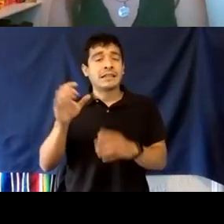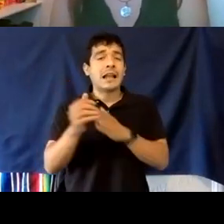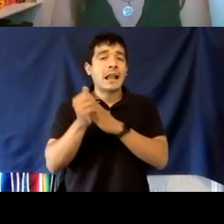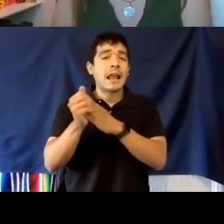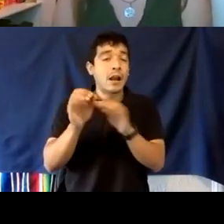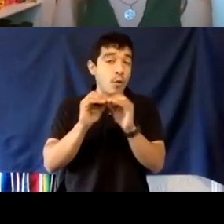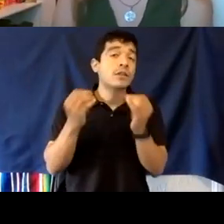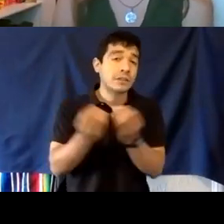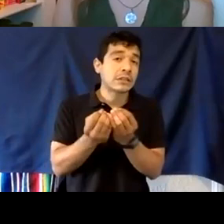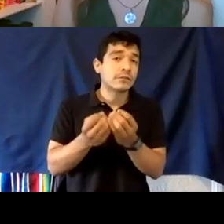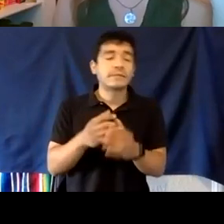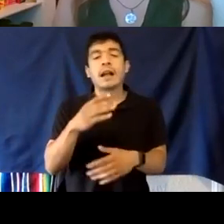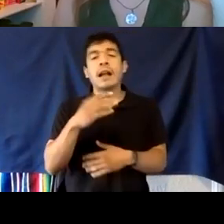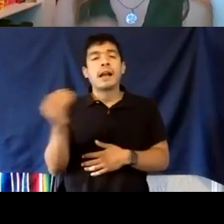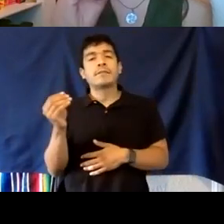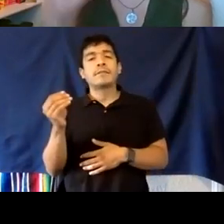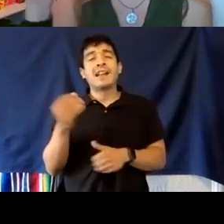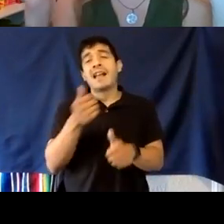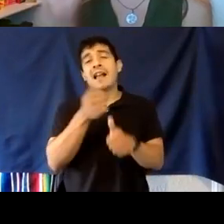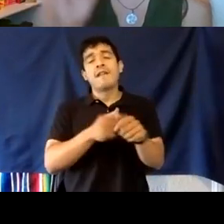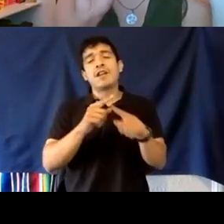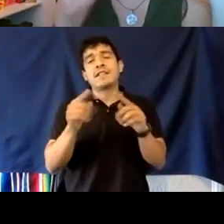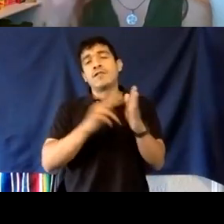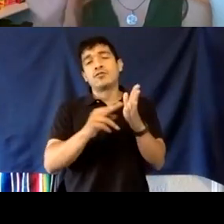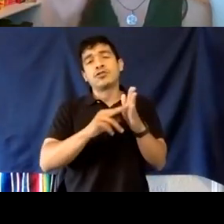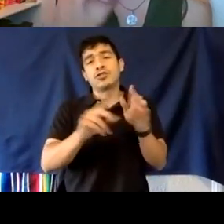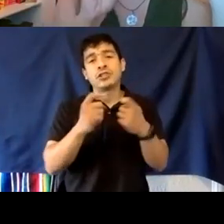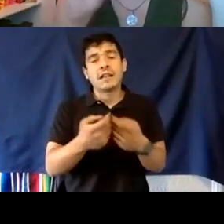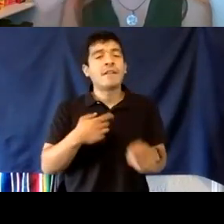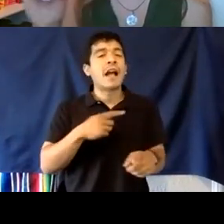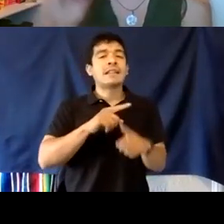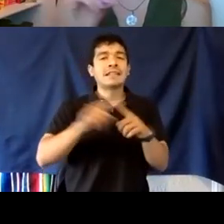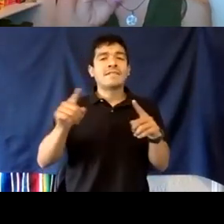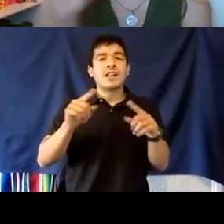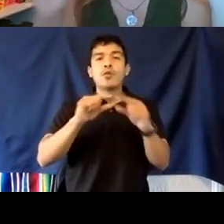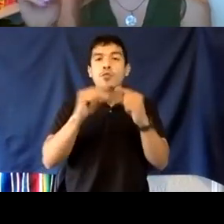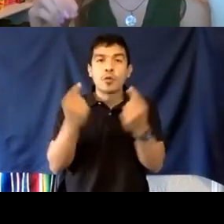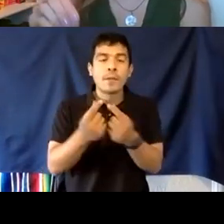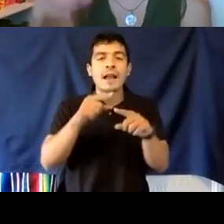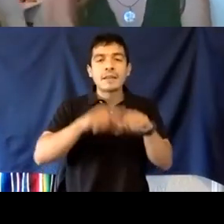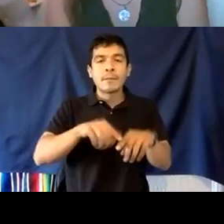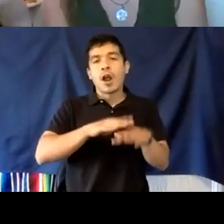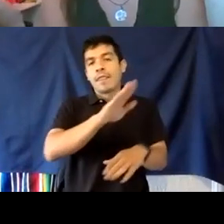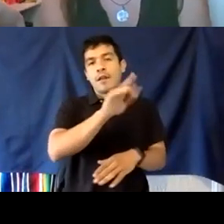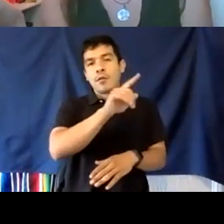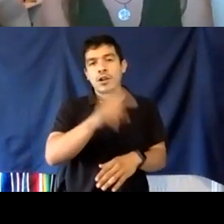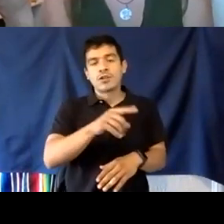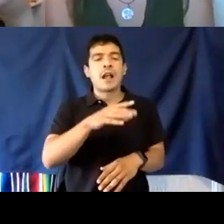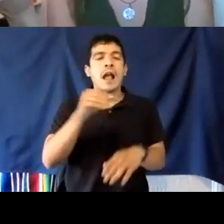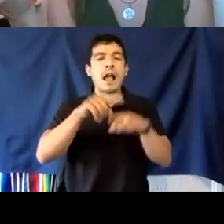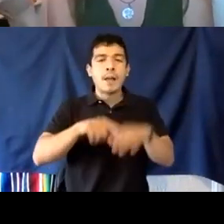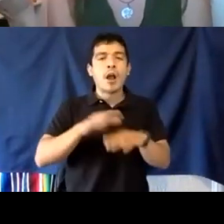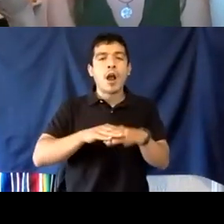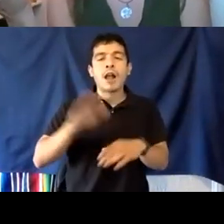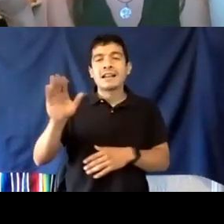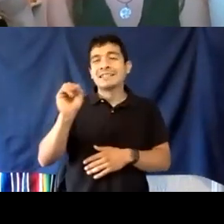organization. And every different research team has a different composition depending on the question and depending on the